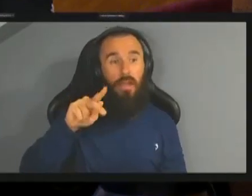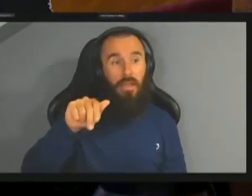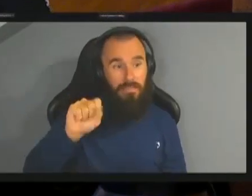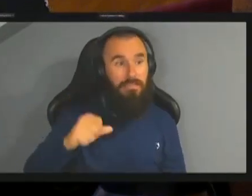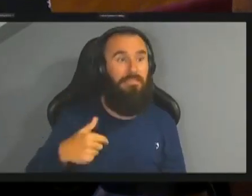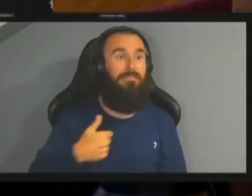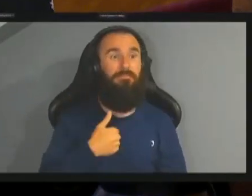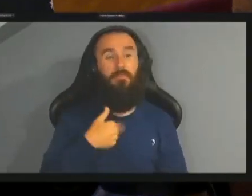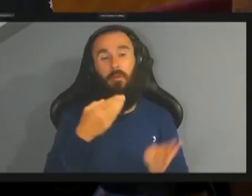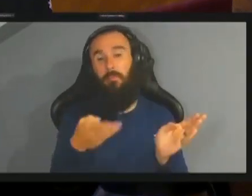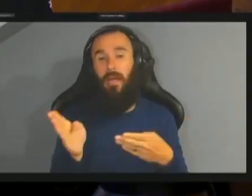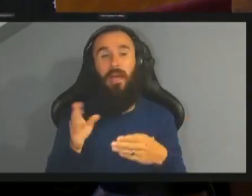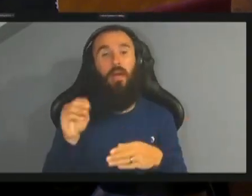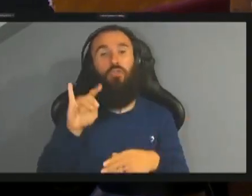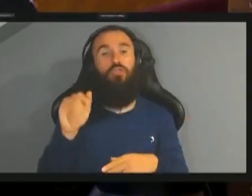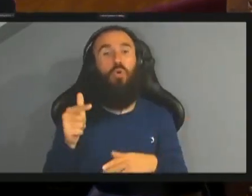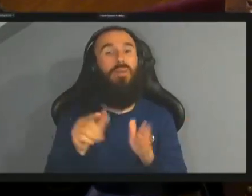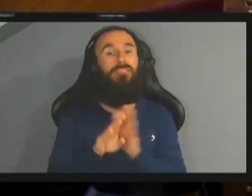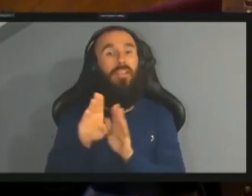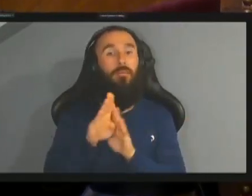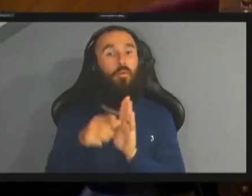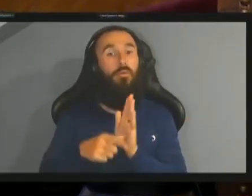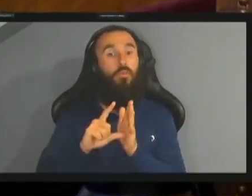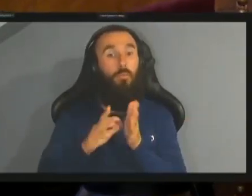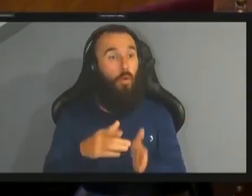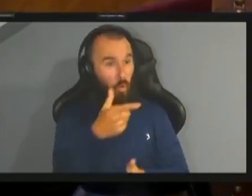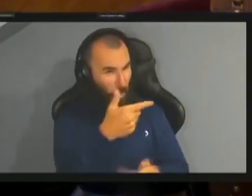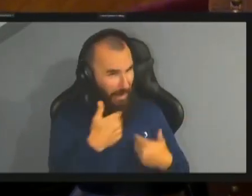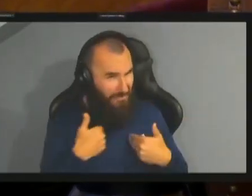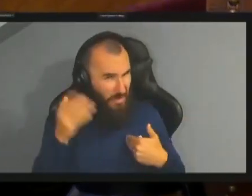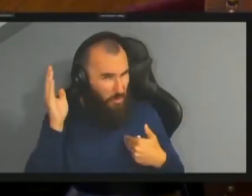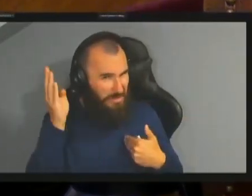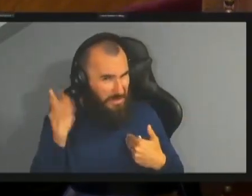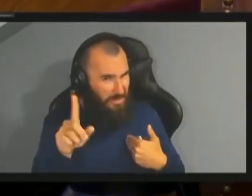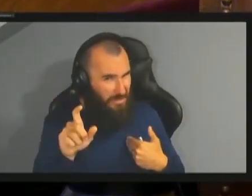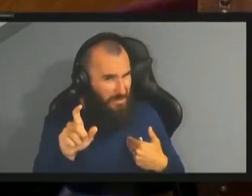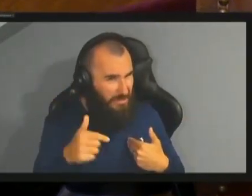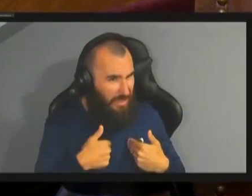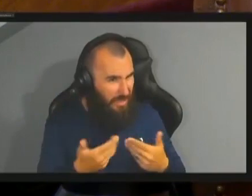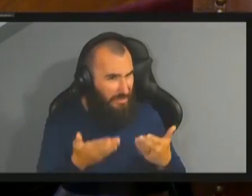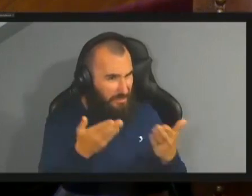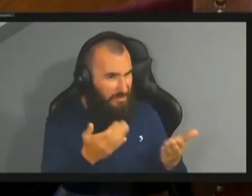in Zoning and Development Review. Do you have the presentation that I emailed this morning?